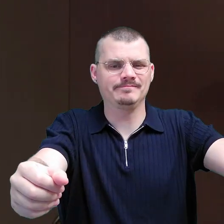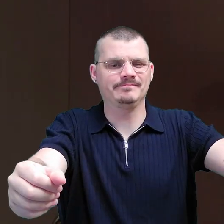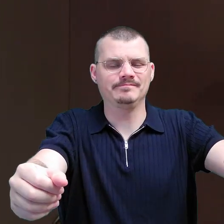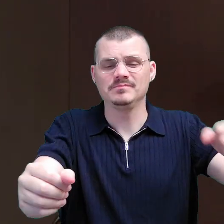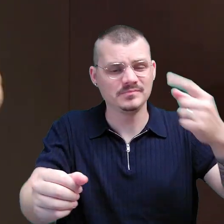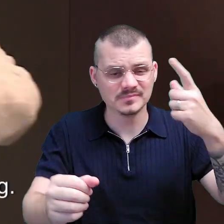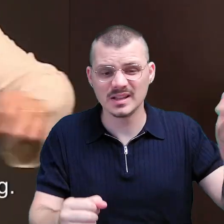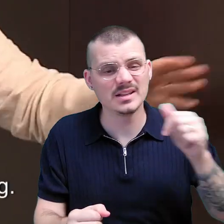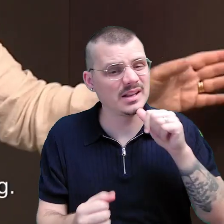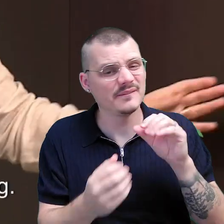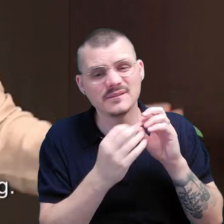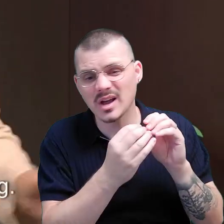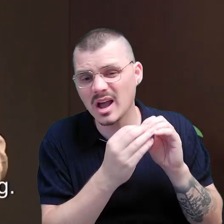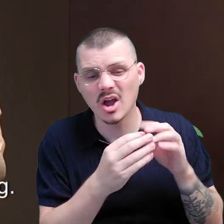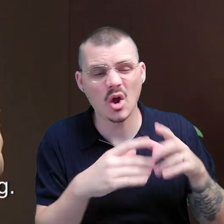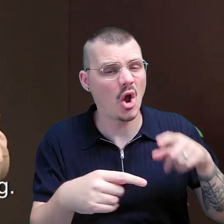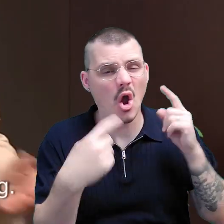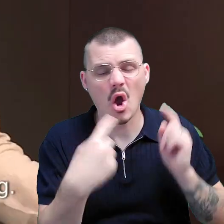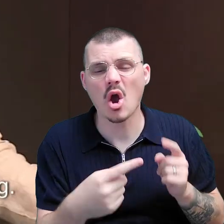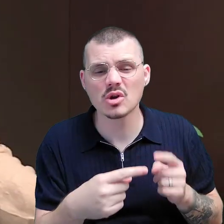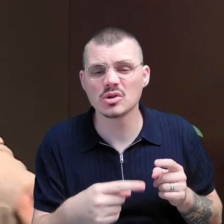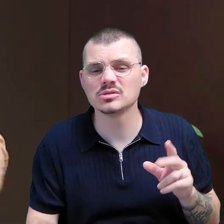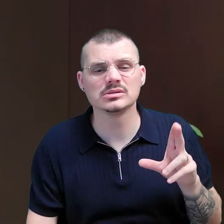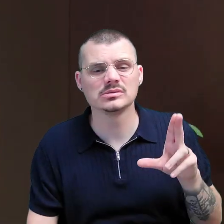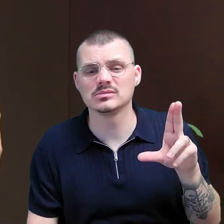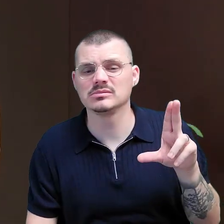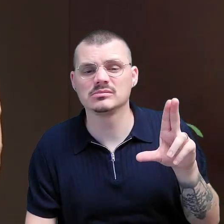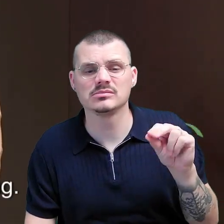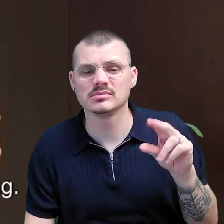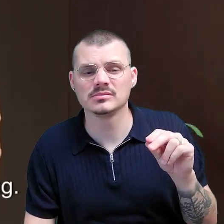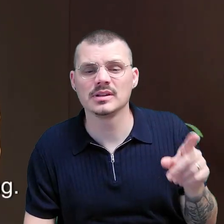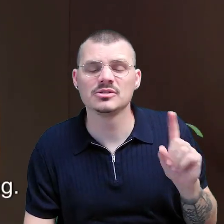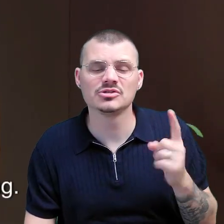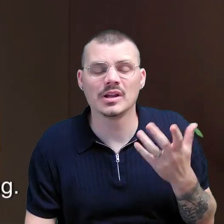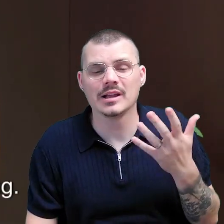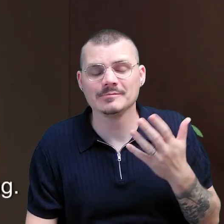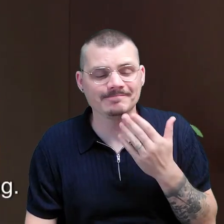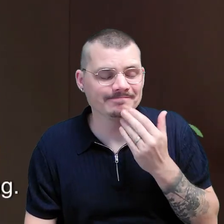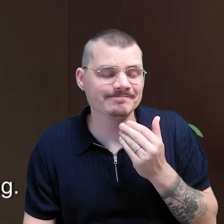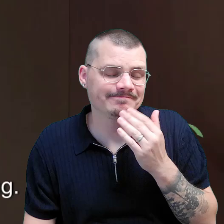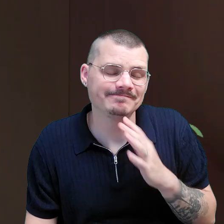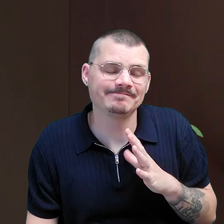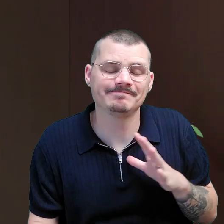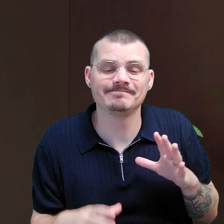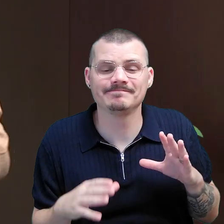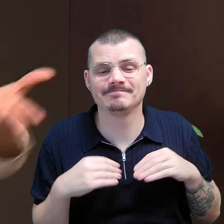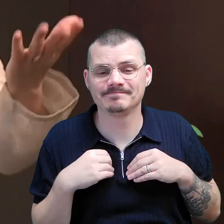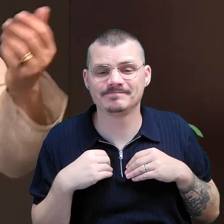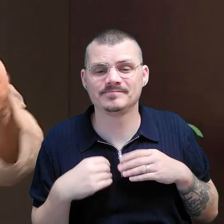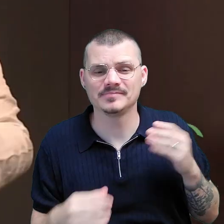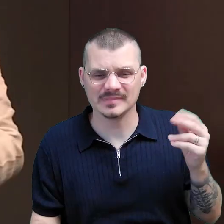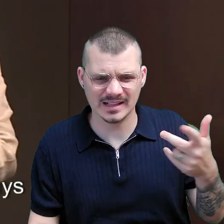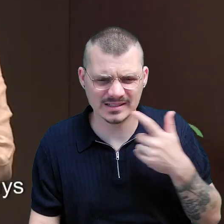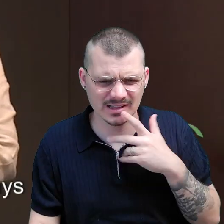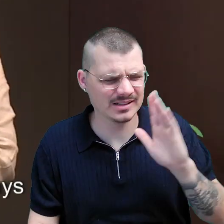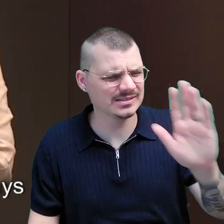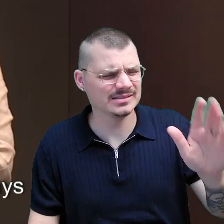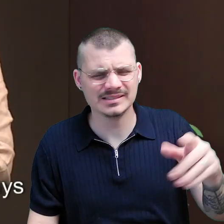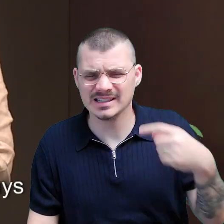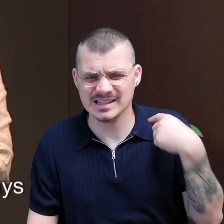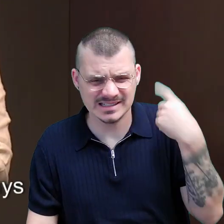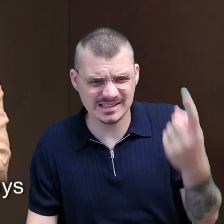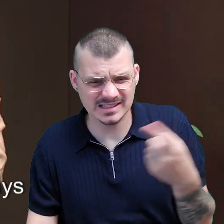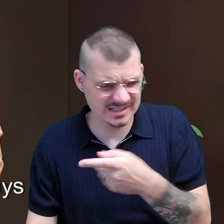fight them. He didn't argue about much of anything. He was just sweet as could be about the whole thing. And they said, well, since he